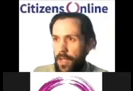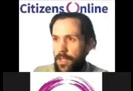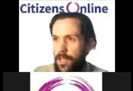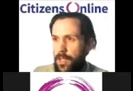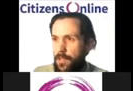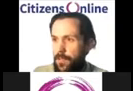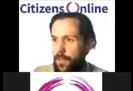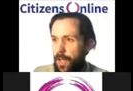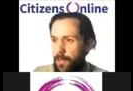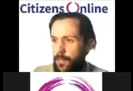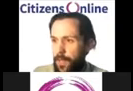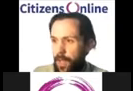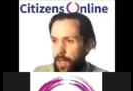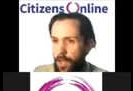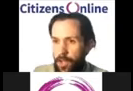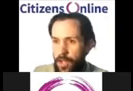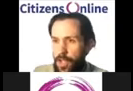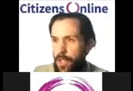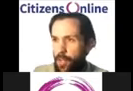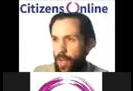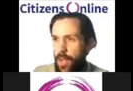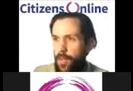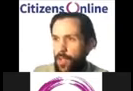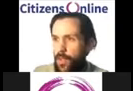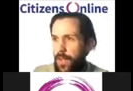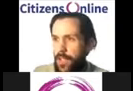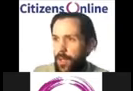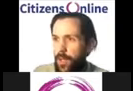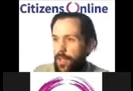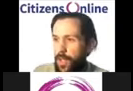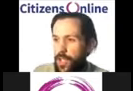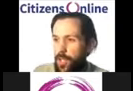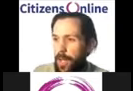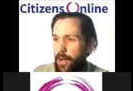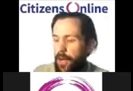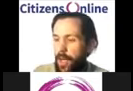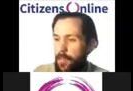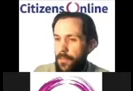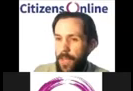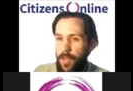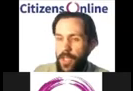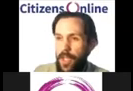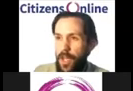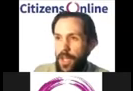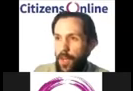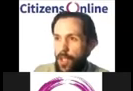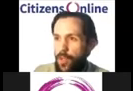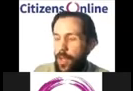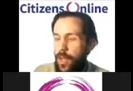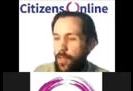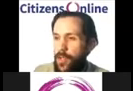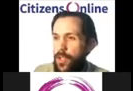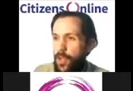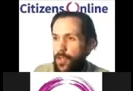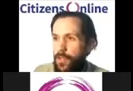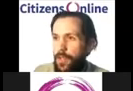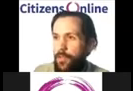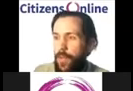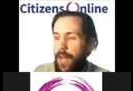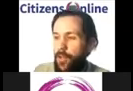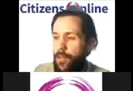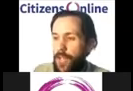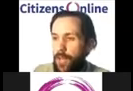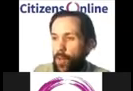Great, thanks, Atif. Just to mention one thing which we've had someone ask a question about, there was a slide there which talked about the pros and cons of